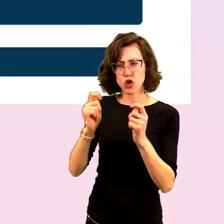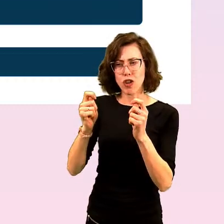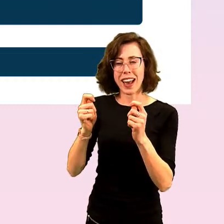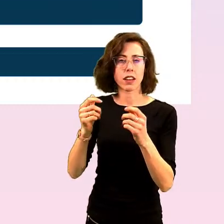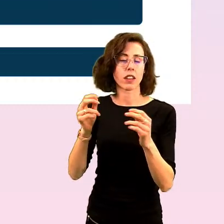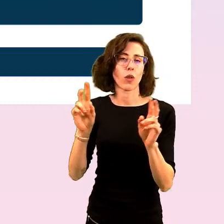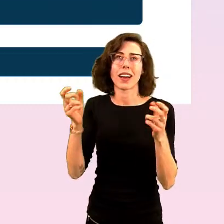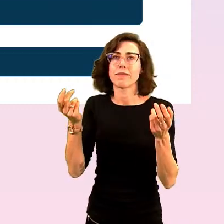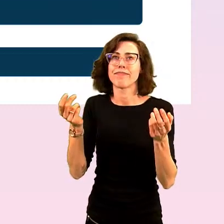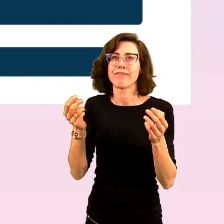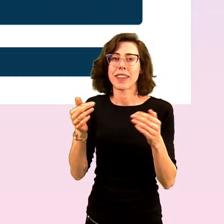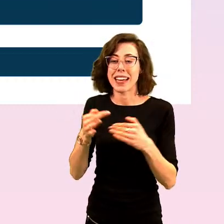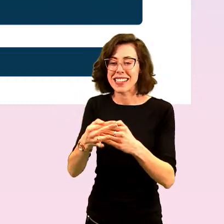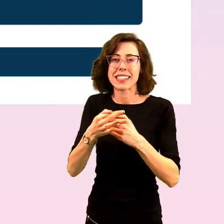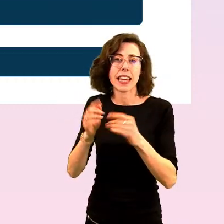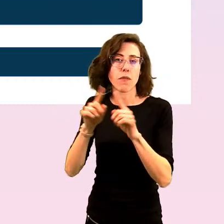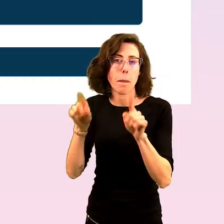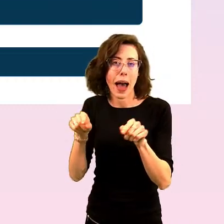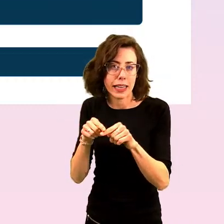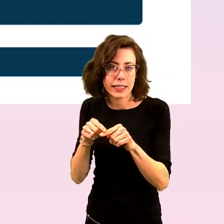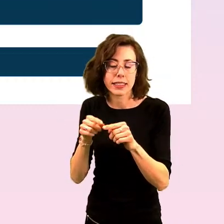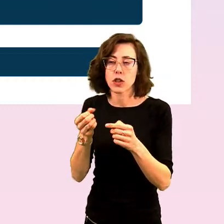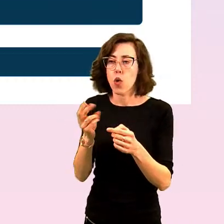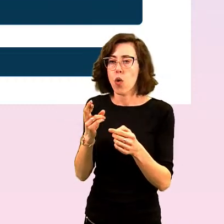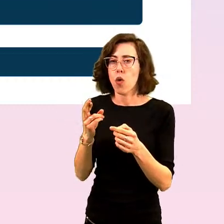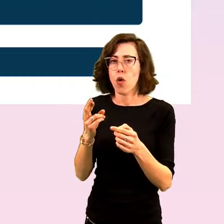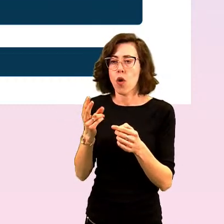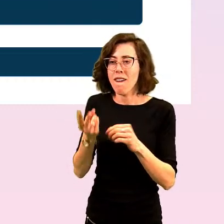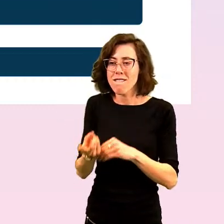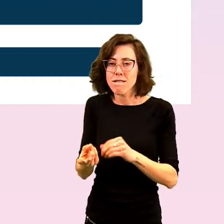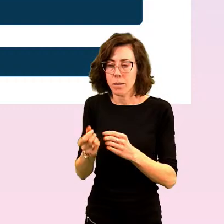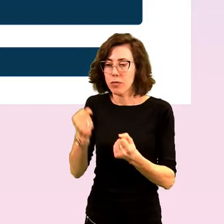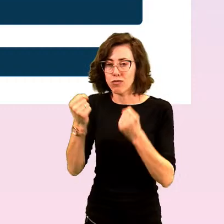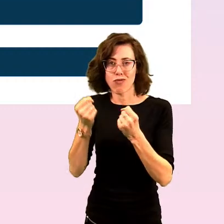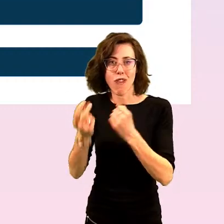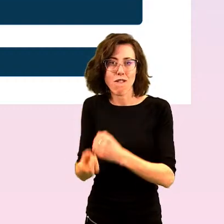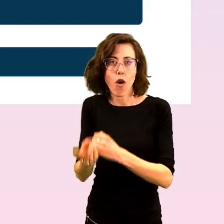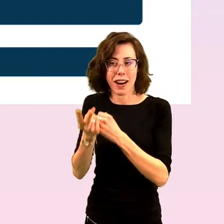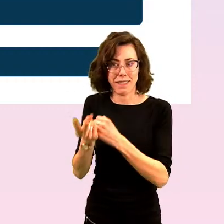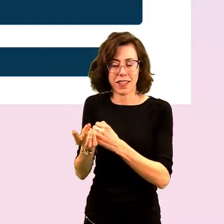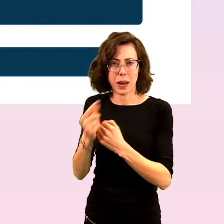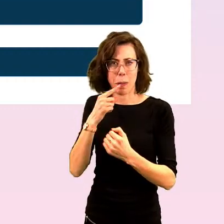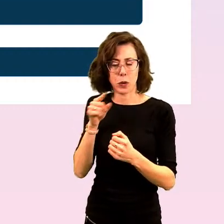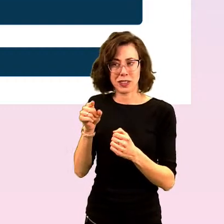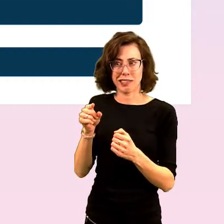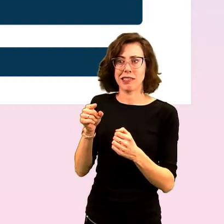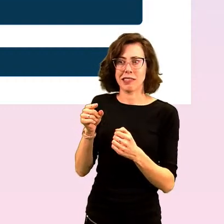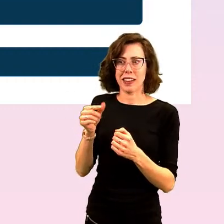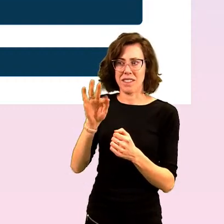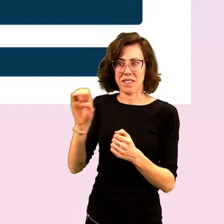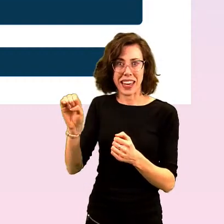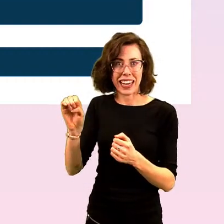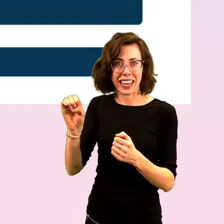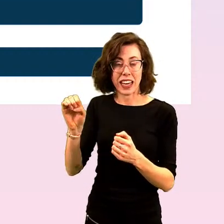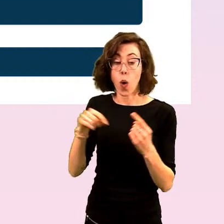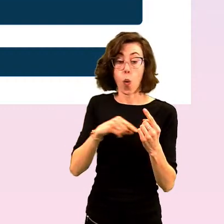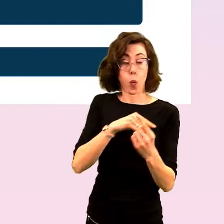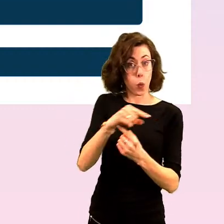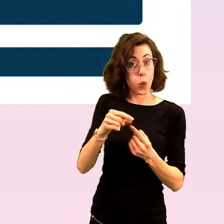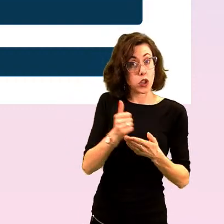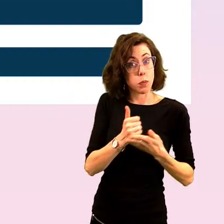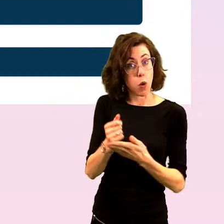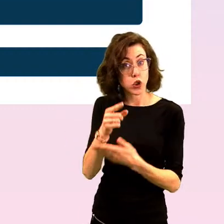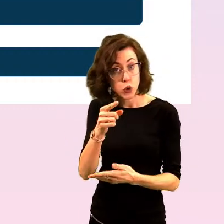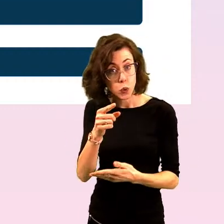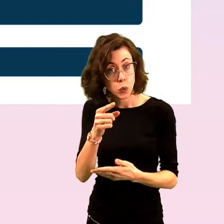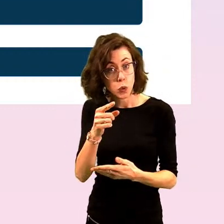something like that, and there's a cost associated with it. Well, then we can approve you for that payment, and we can give you the money upfront to be able to pay for that.